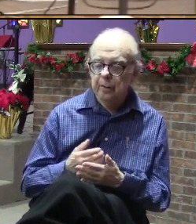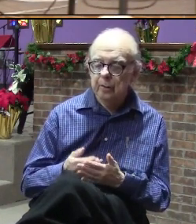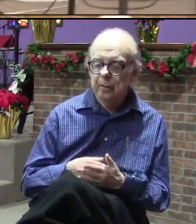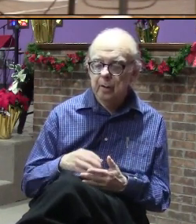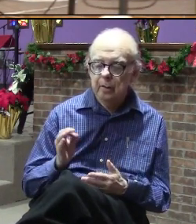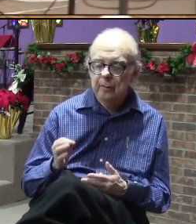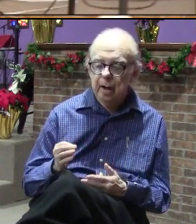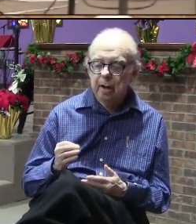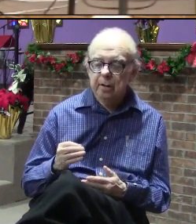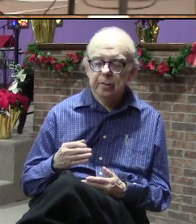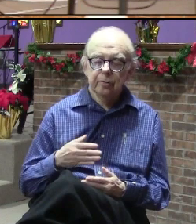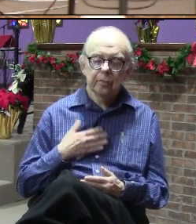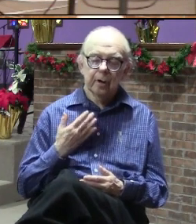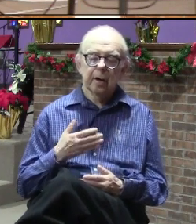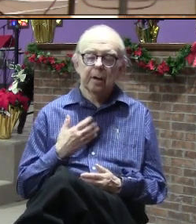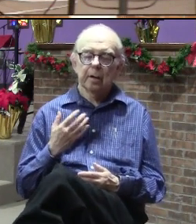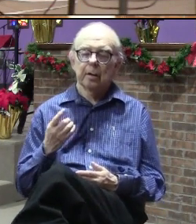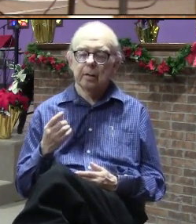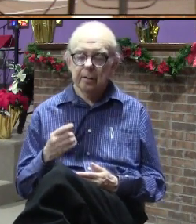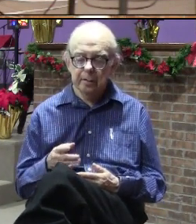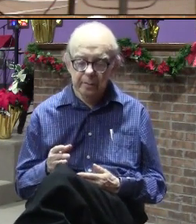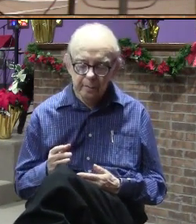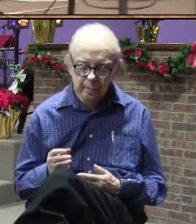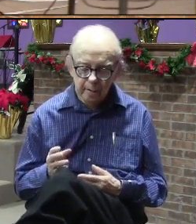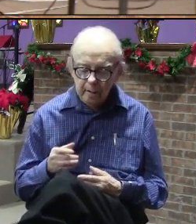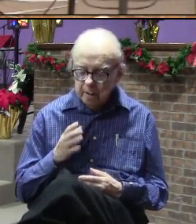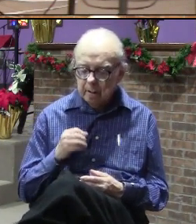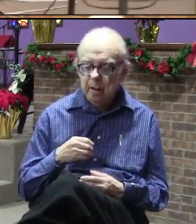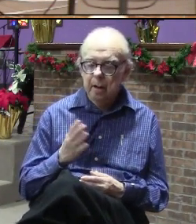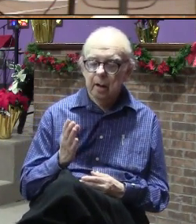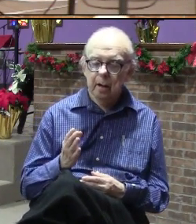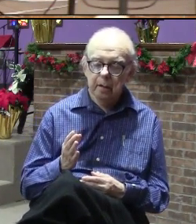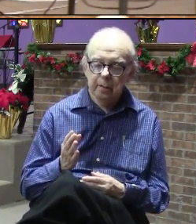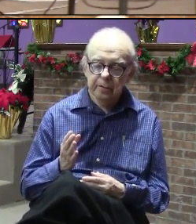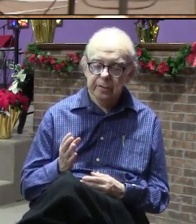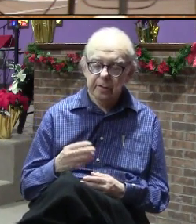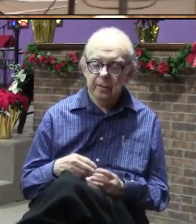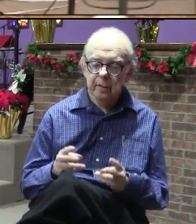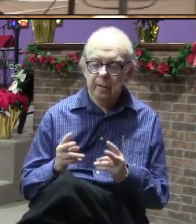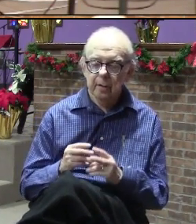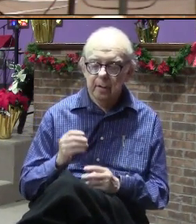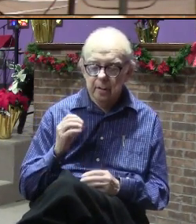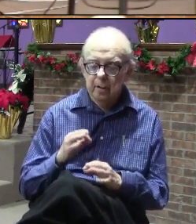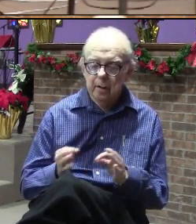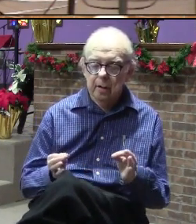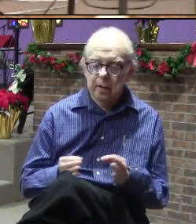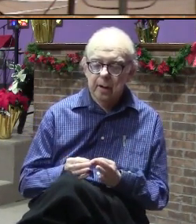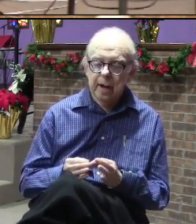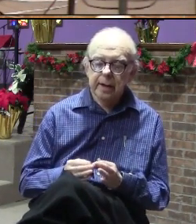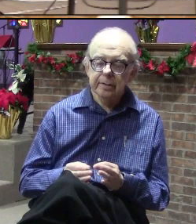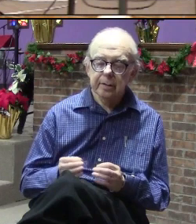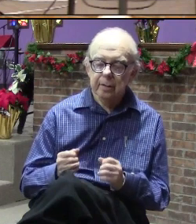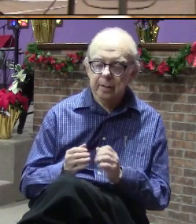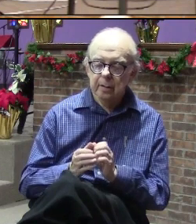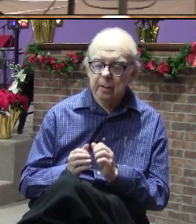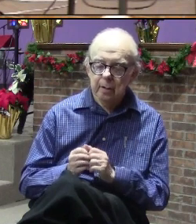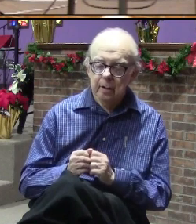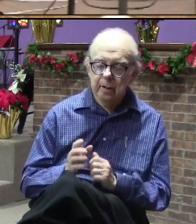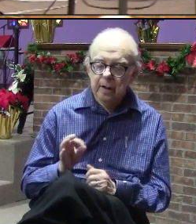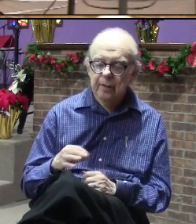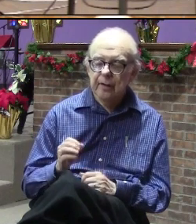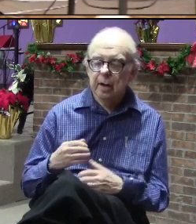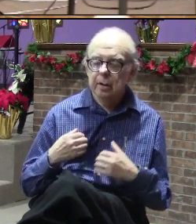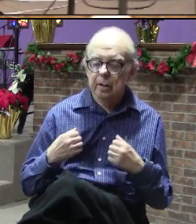the downtrodden. By the mother giving up what she valued, her family ate together and found